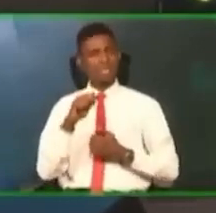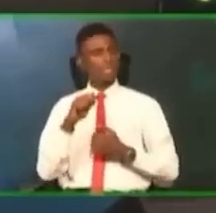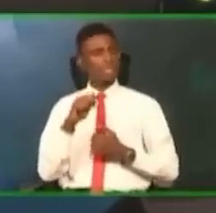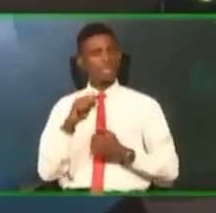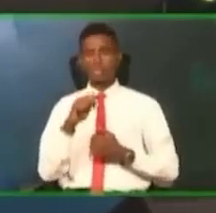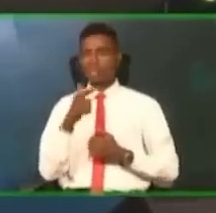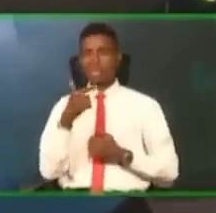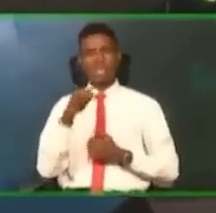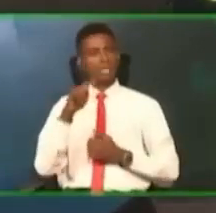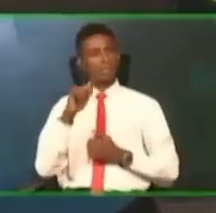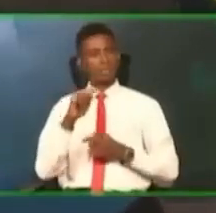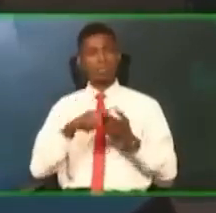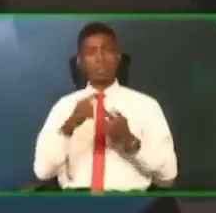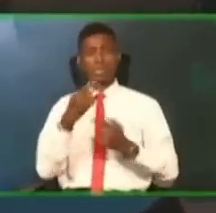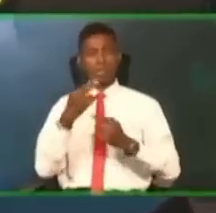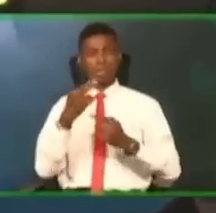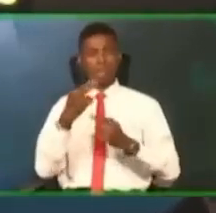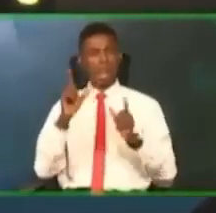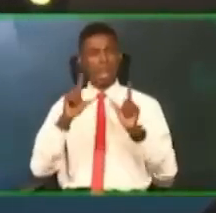scripture.